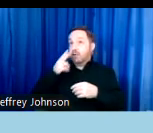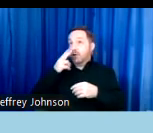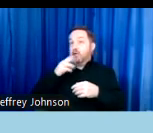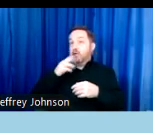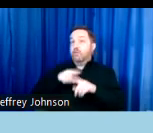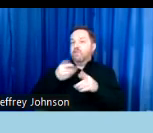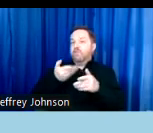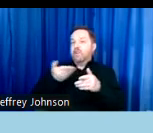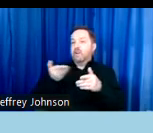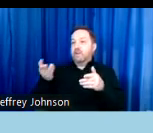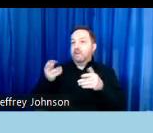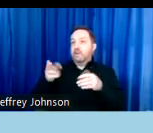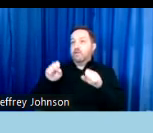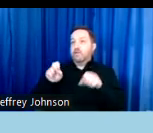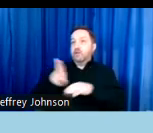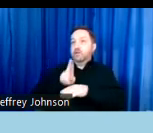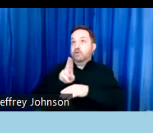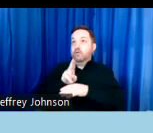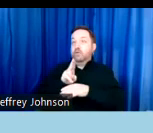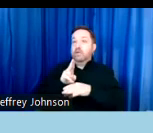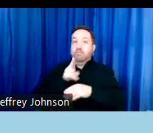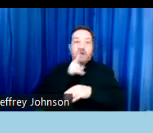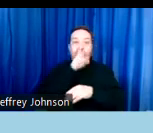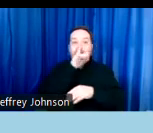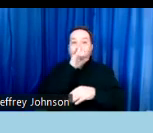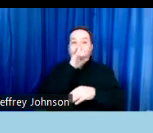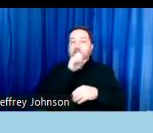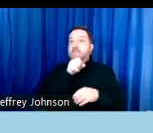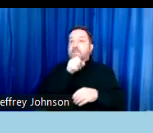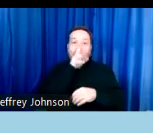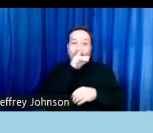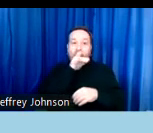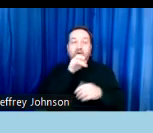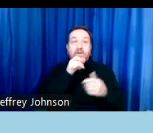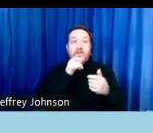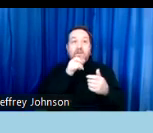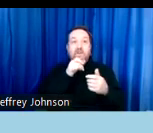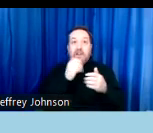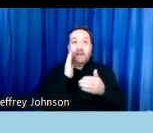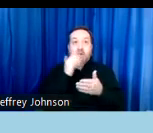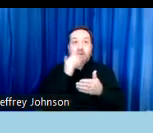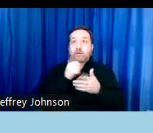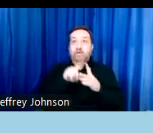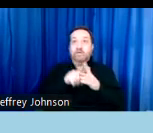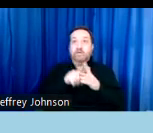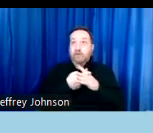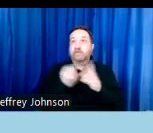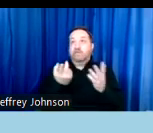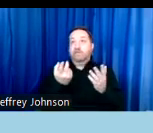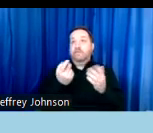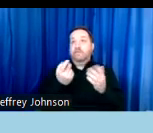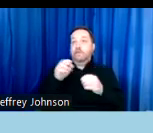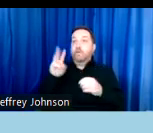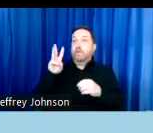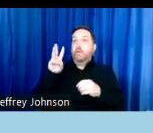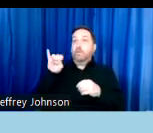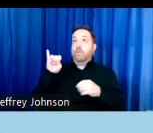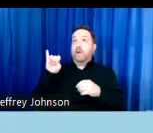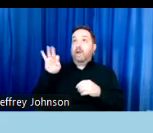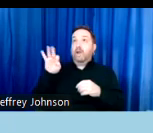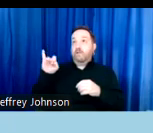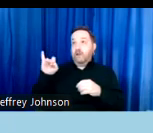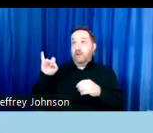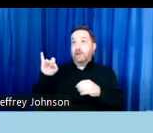functions by voice or by Wi-Fi,